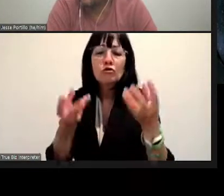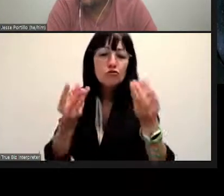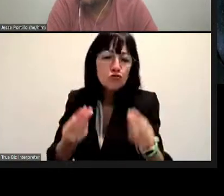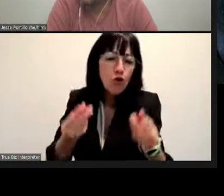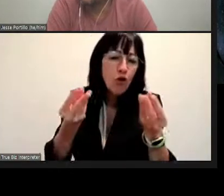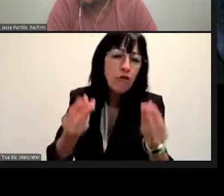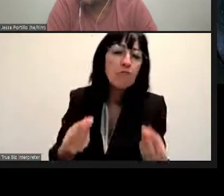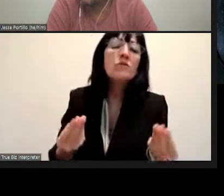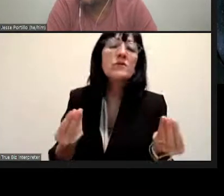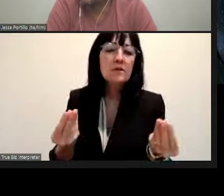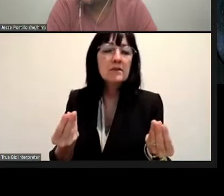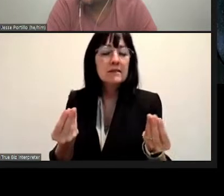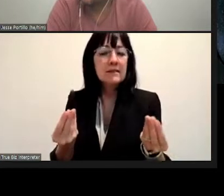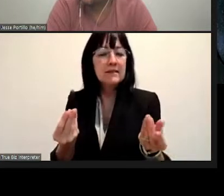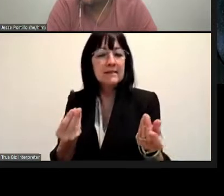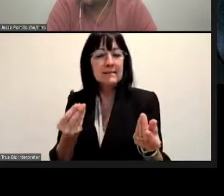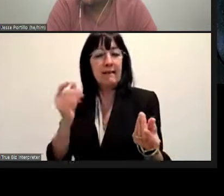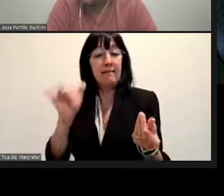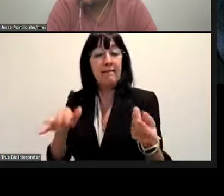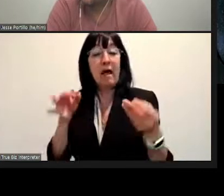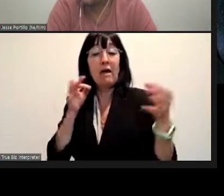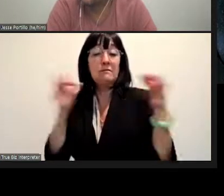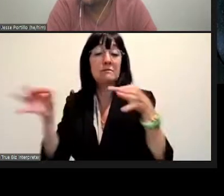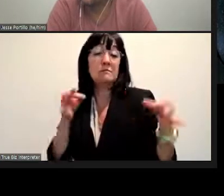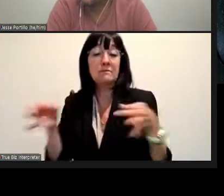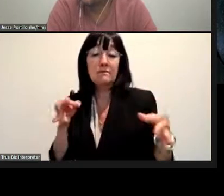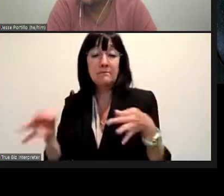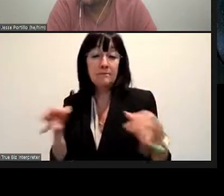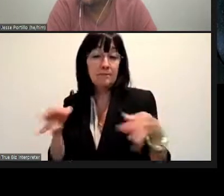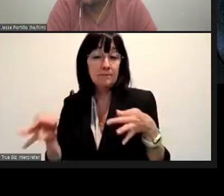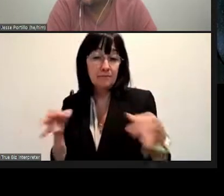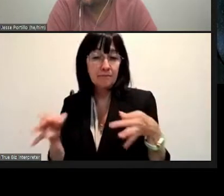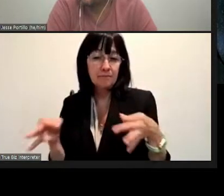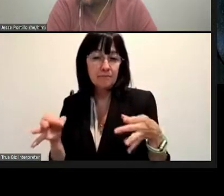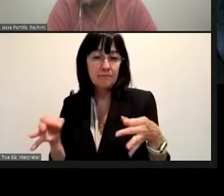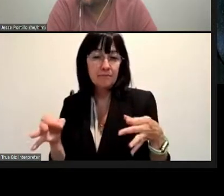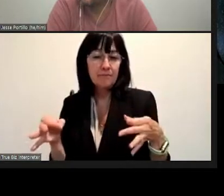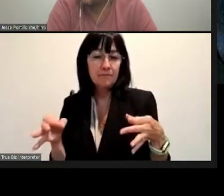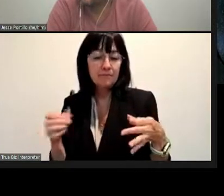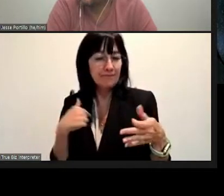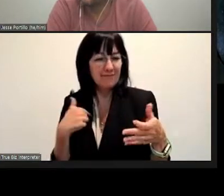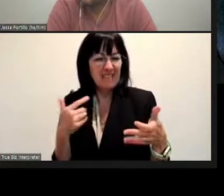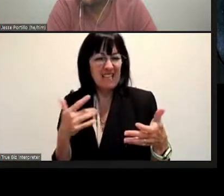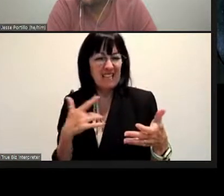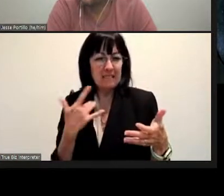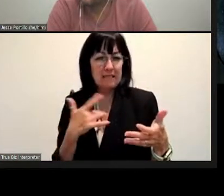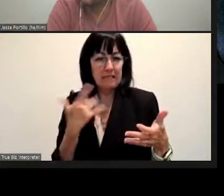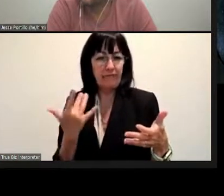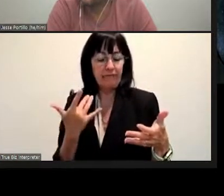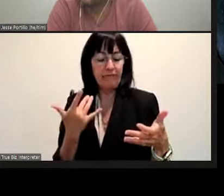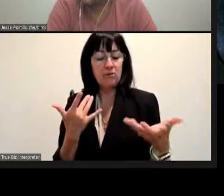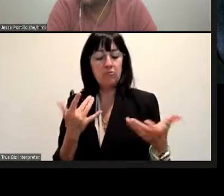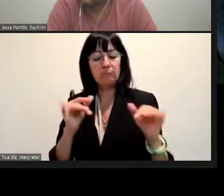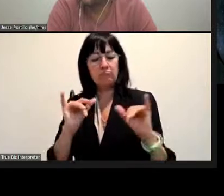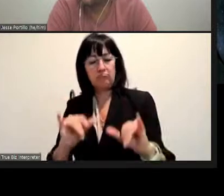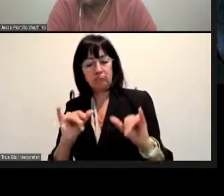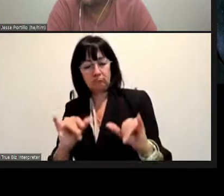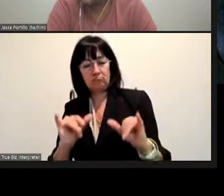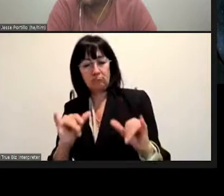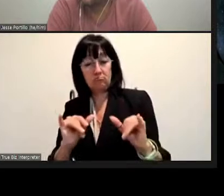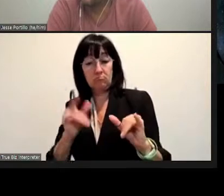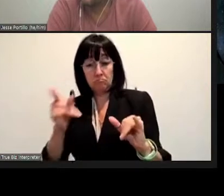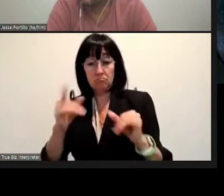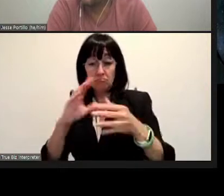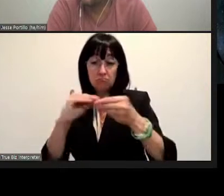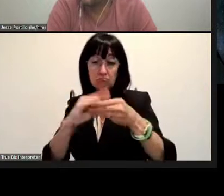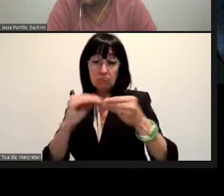terms of adjectives that there are fraught associations there. I sort of rest on that. And when we were talking about describing things, I would rather